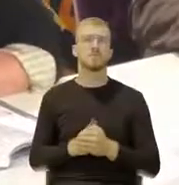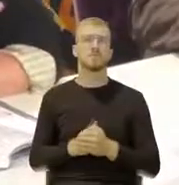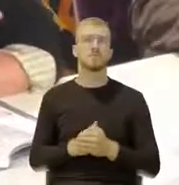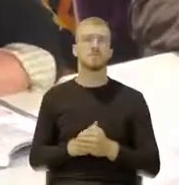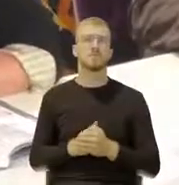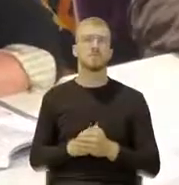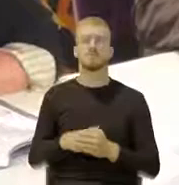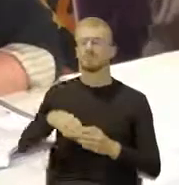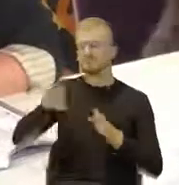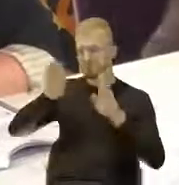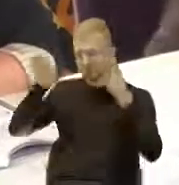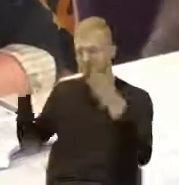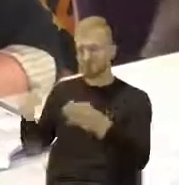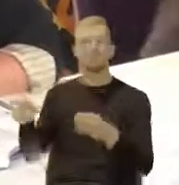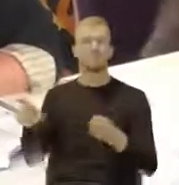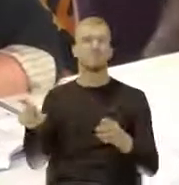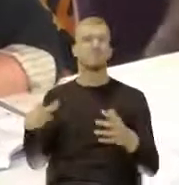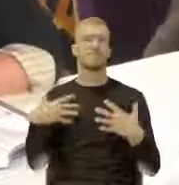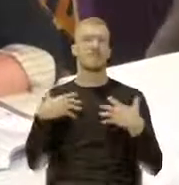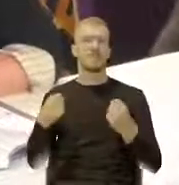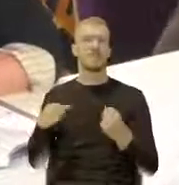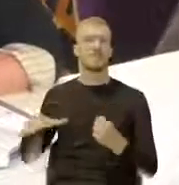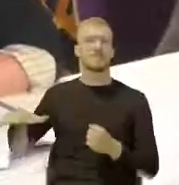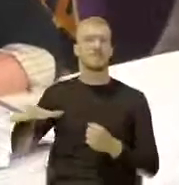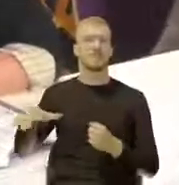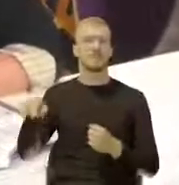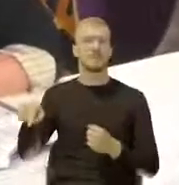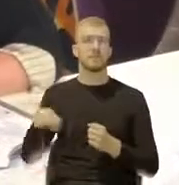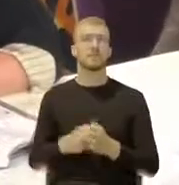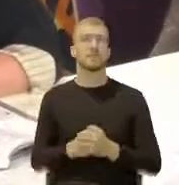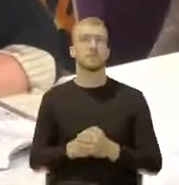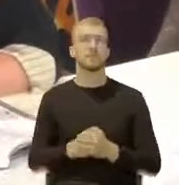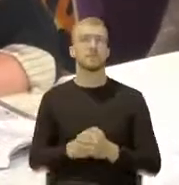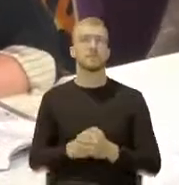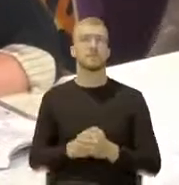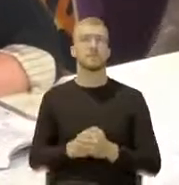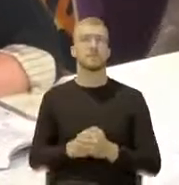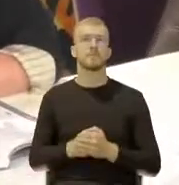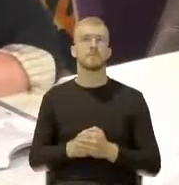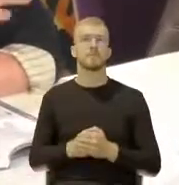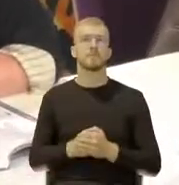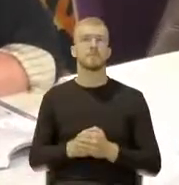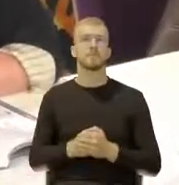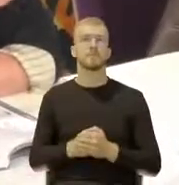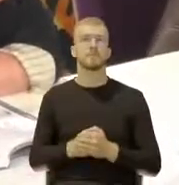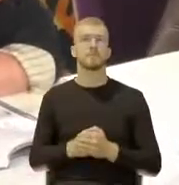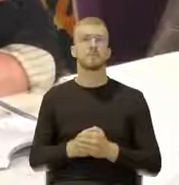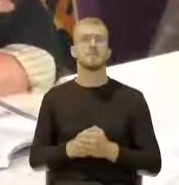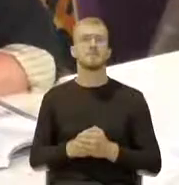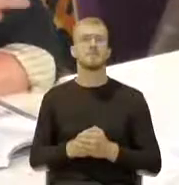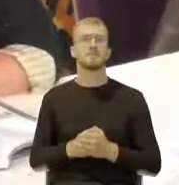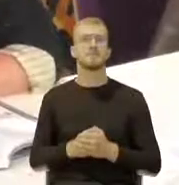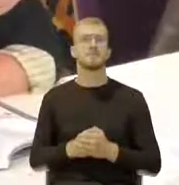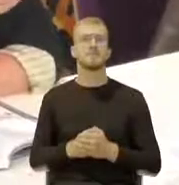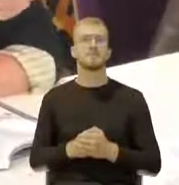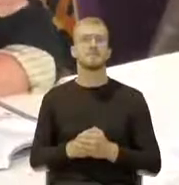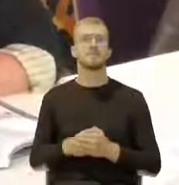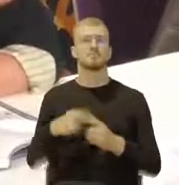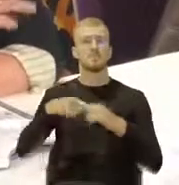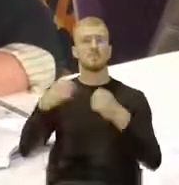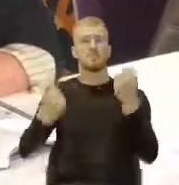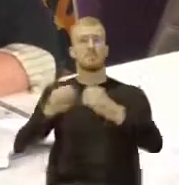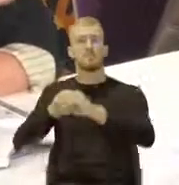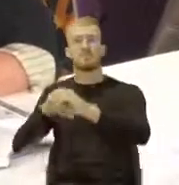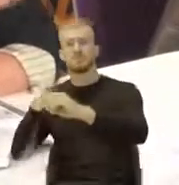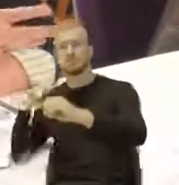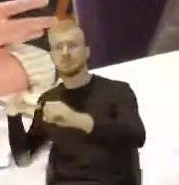gas emission, CO2 gas emission. That's why 50 more cities has already committed zero emission